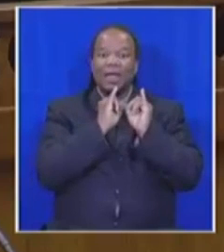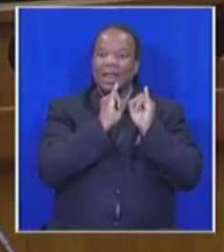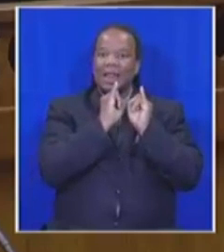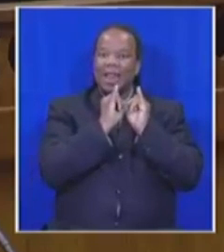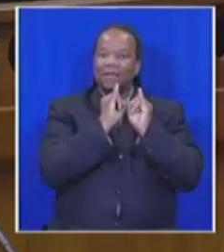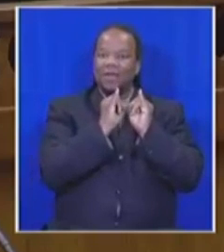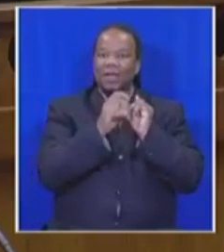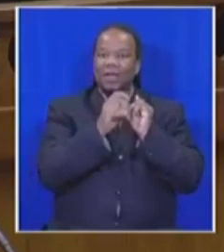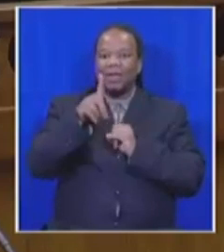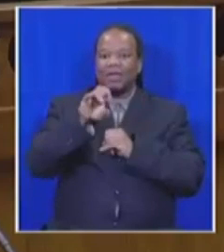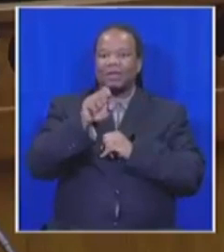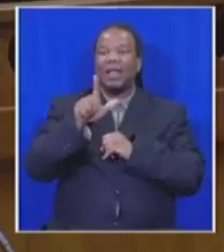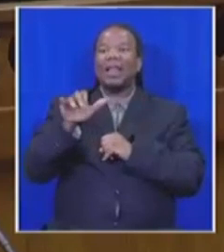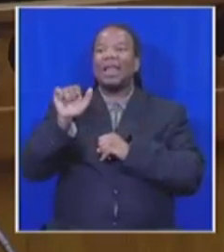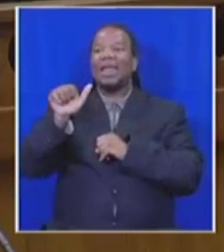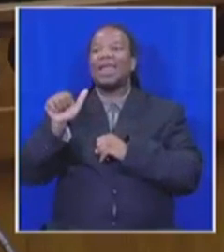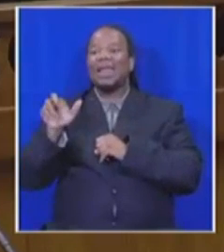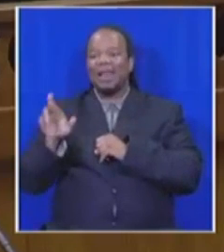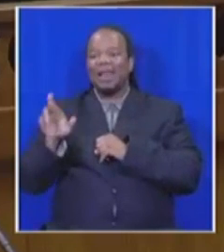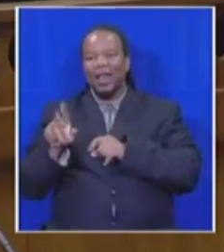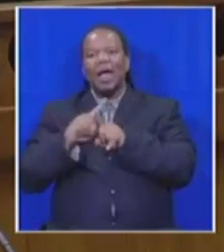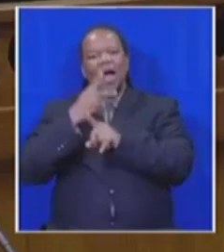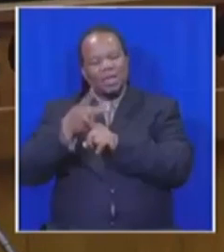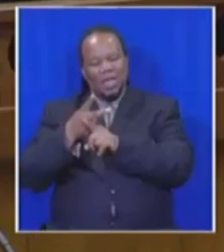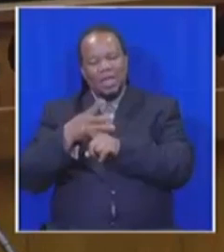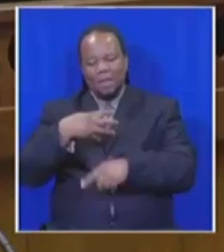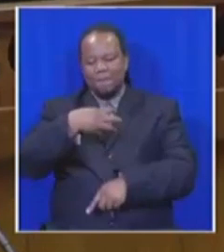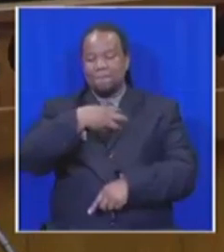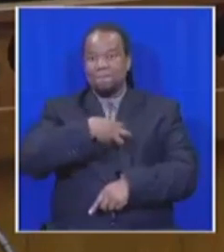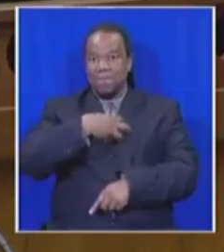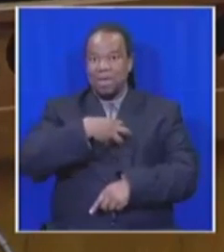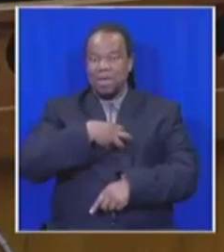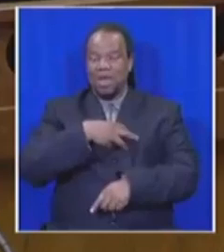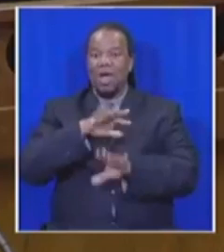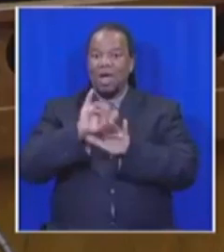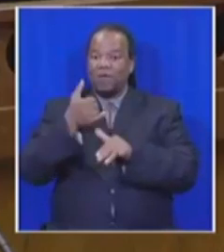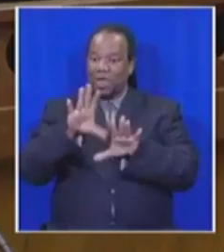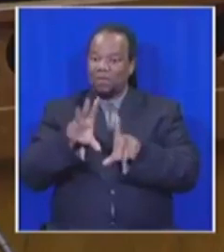Patricia de Lille was re-elected Mayor of Cape Town after the DA won